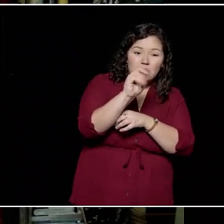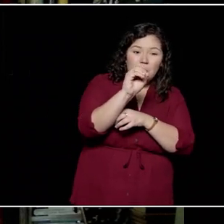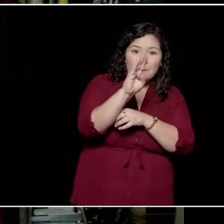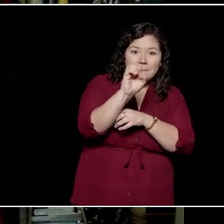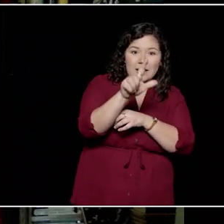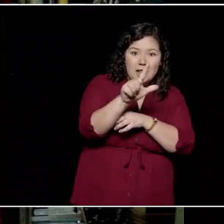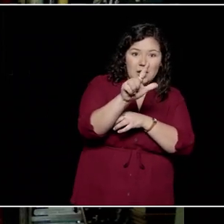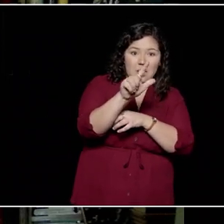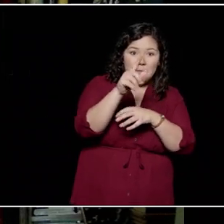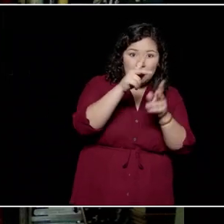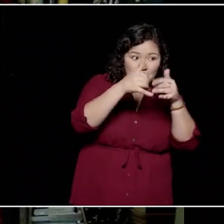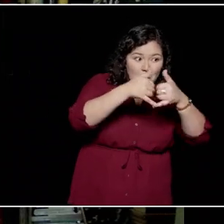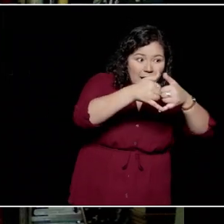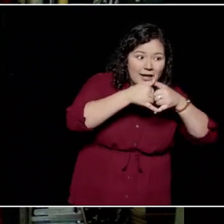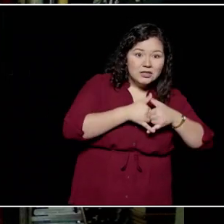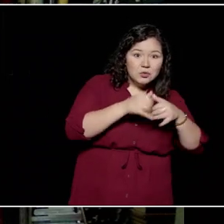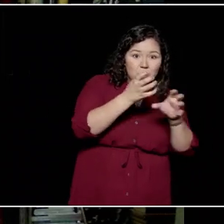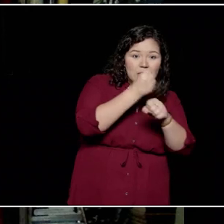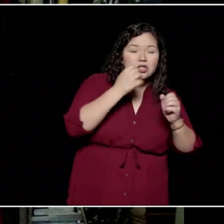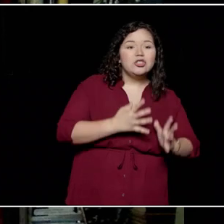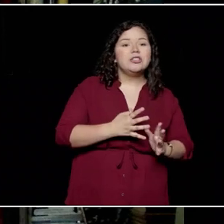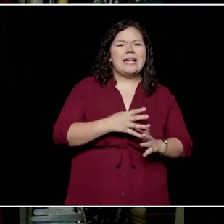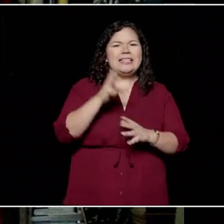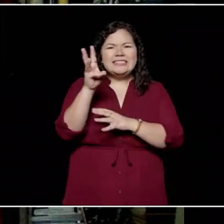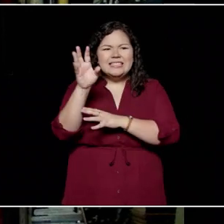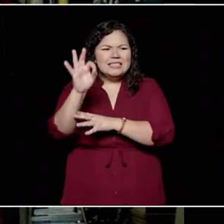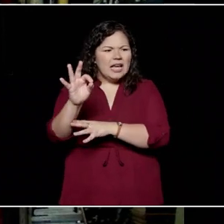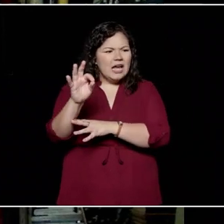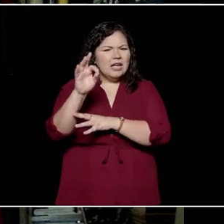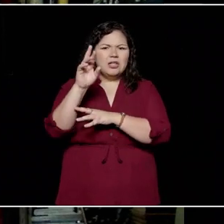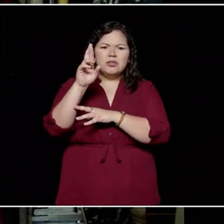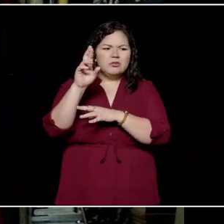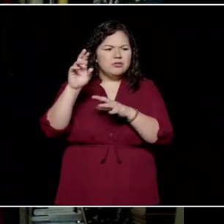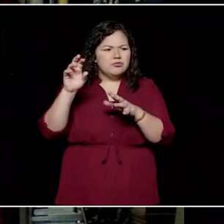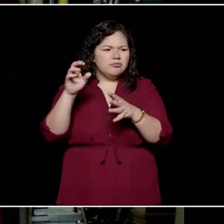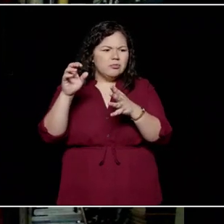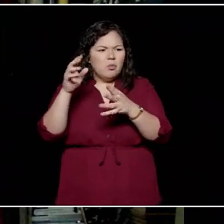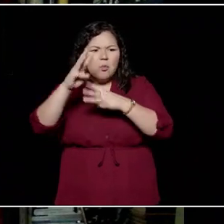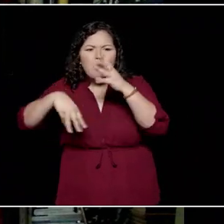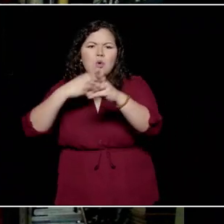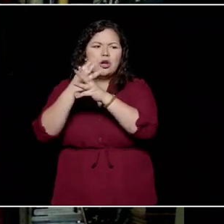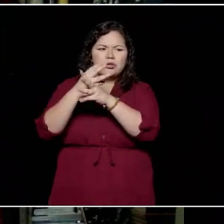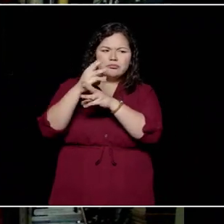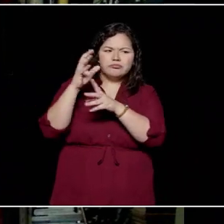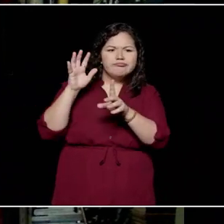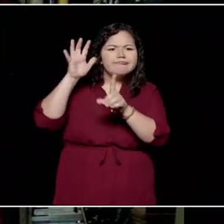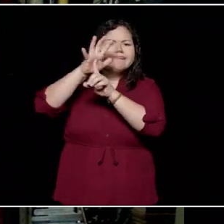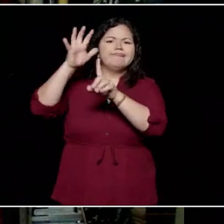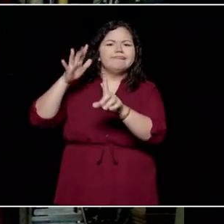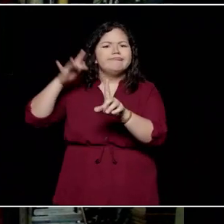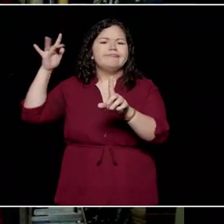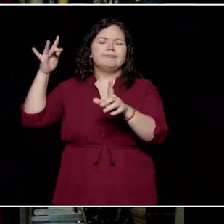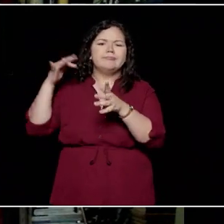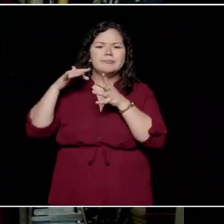Rhodes Scholars. Now, why none of them were available to do this address, I have no idea. I'm certainly happy to do